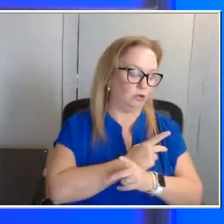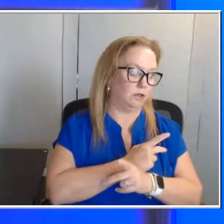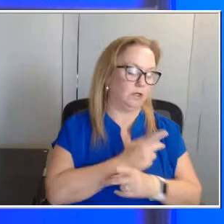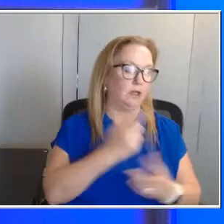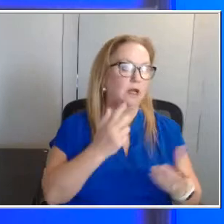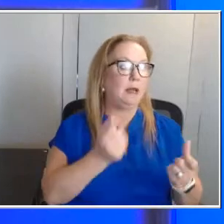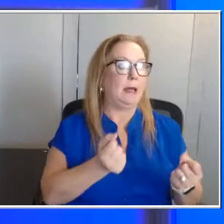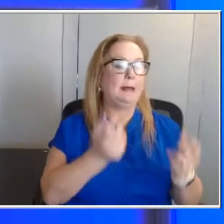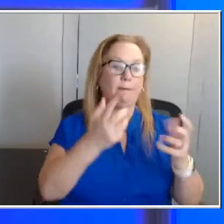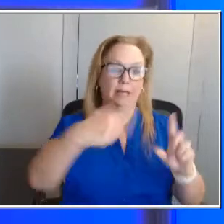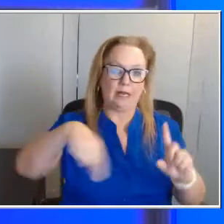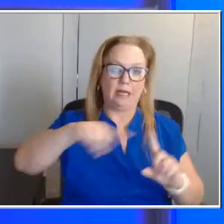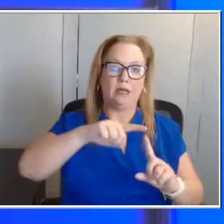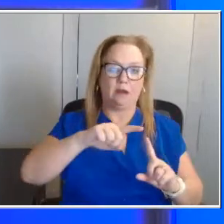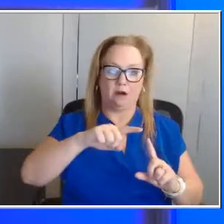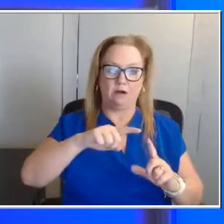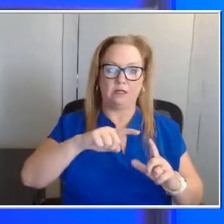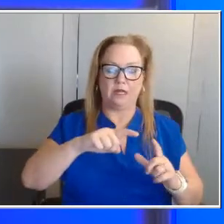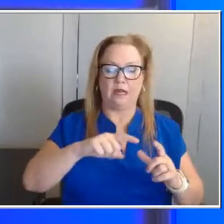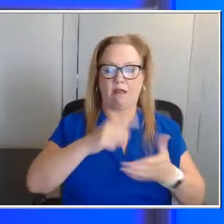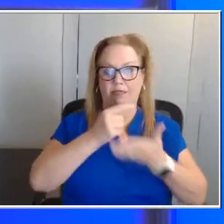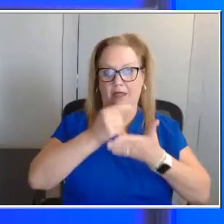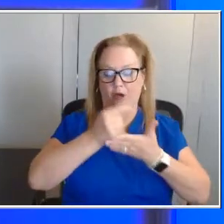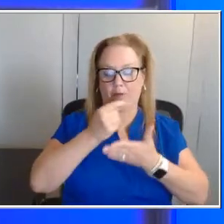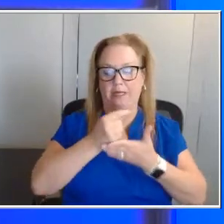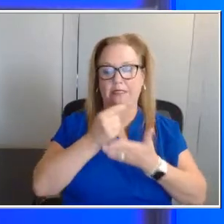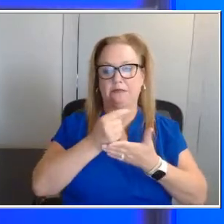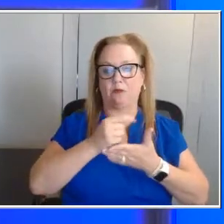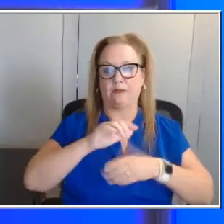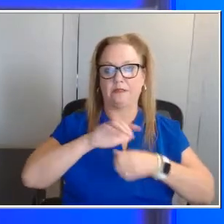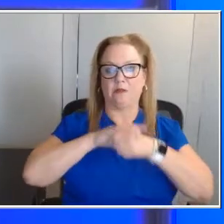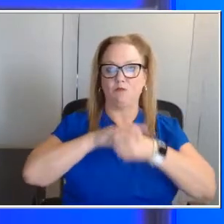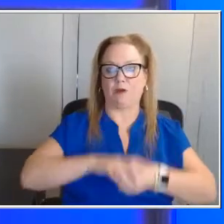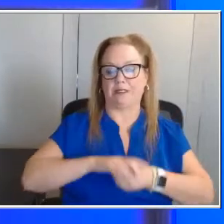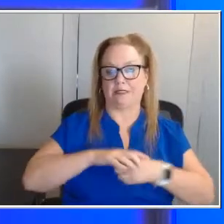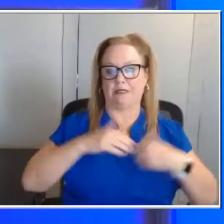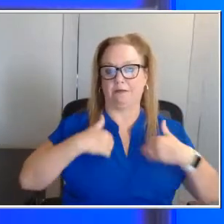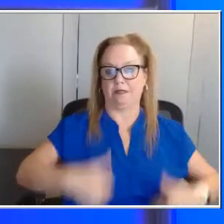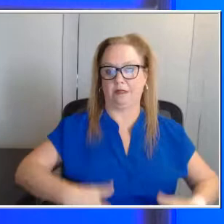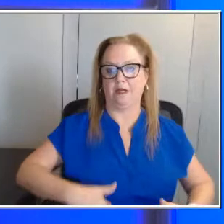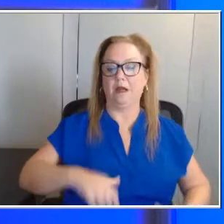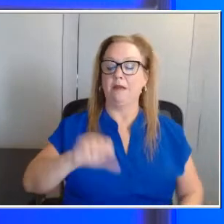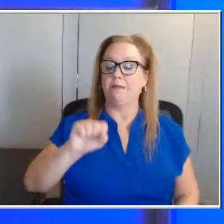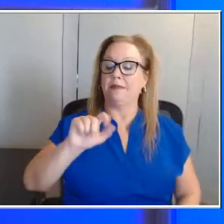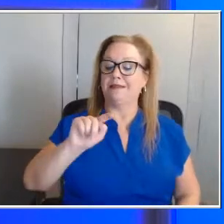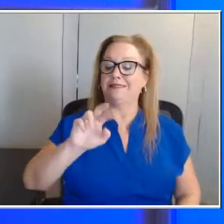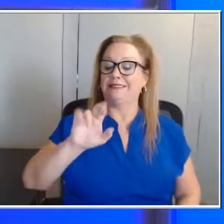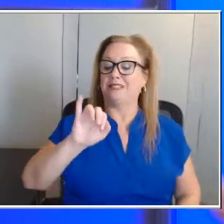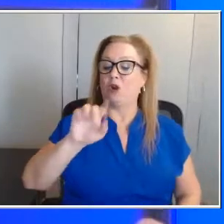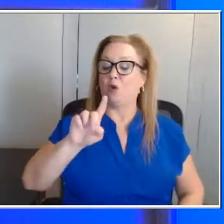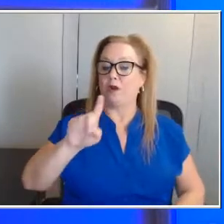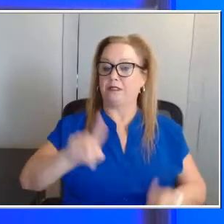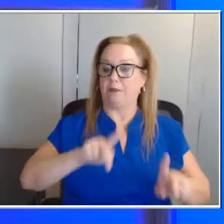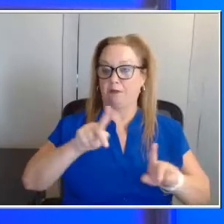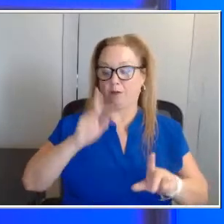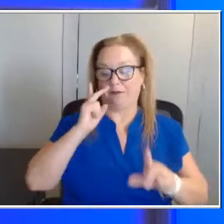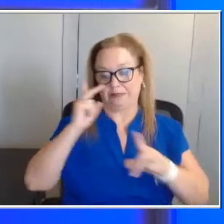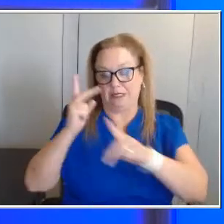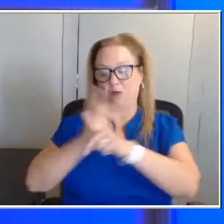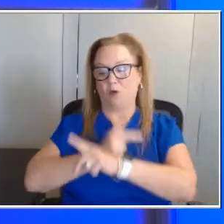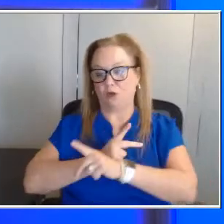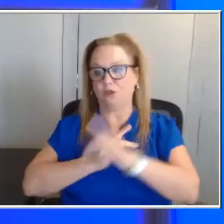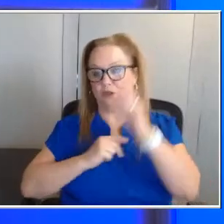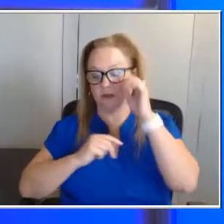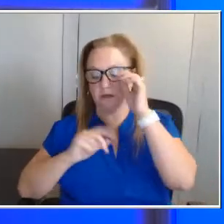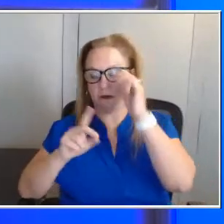of them are on immunosuppressive therapies. The one caveat is those who've been on steroids. We have seen a higher propensity of worsened disease on